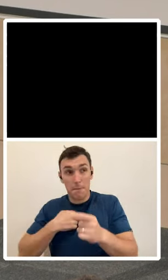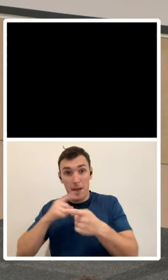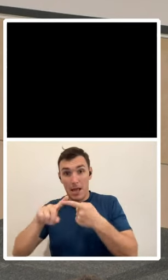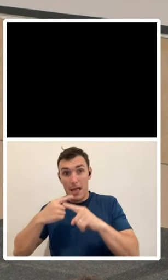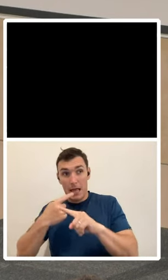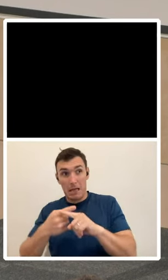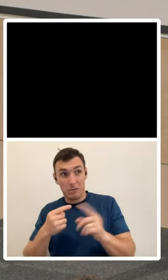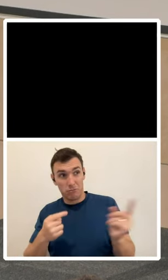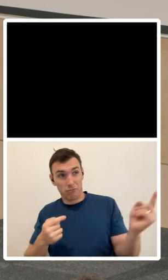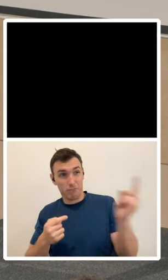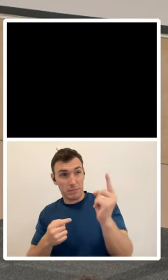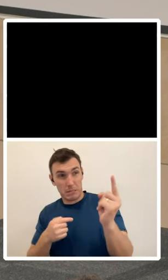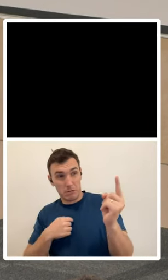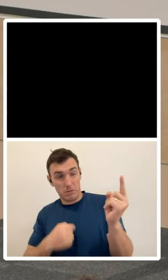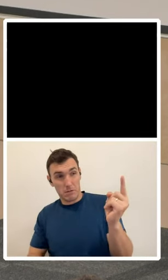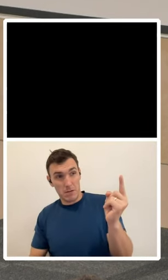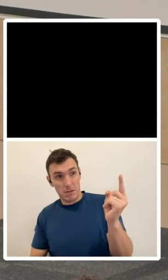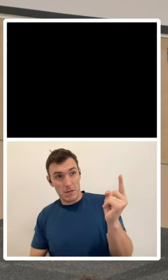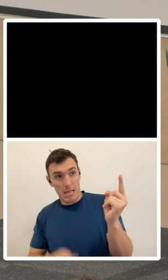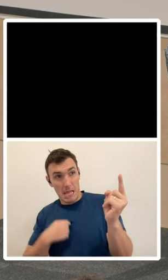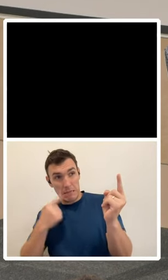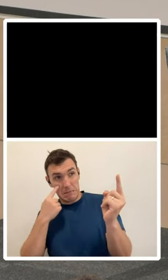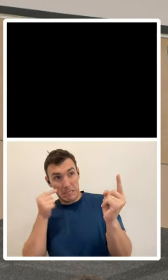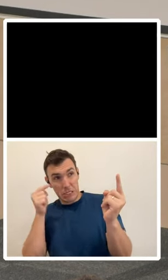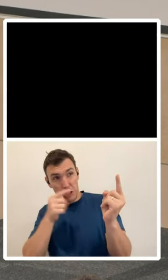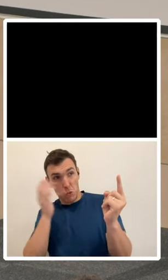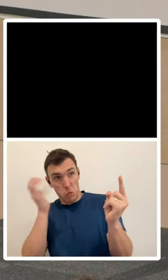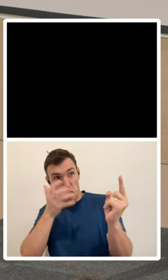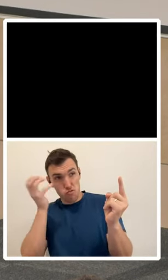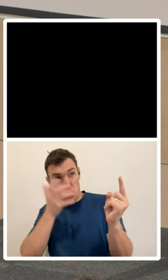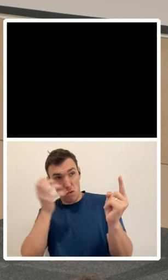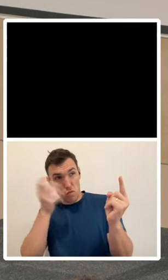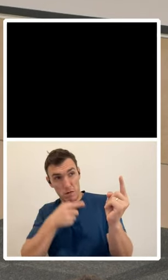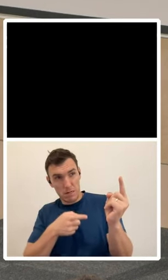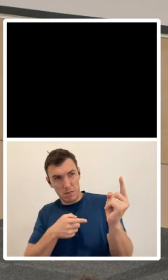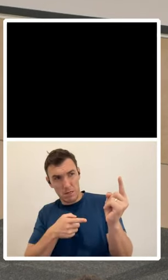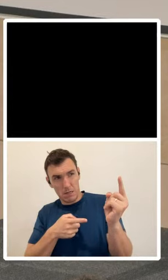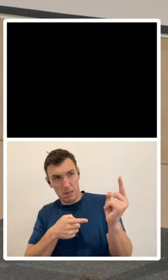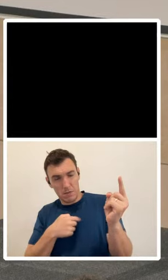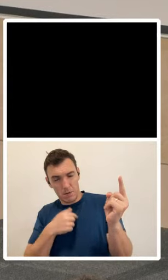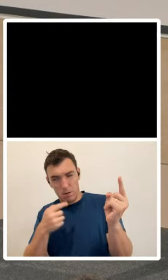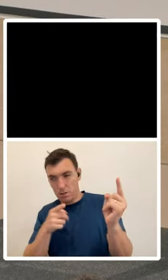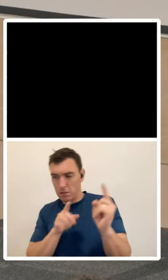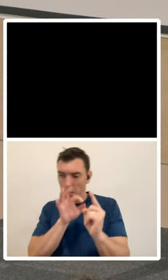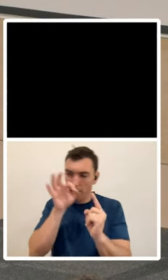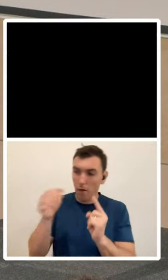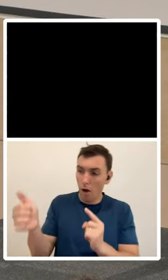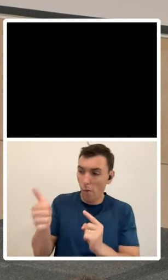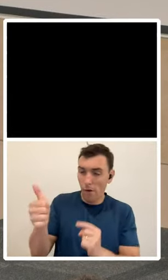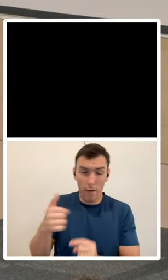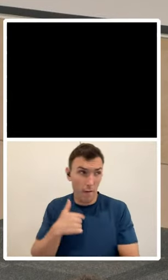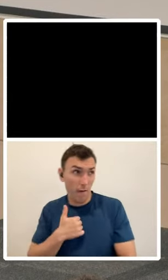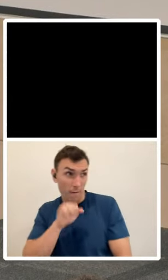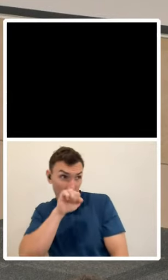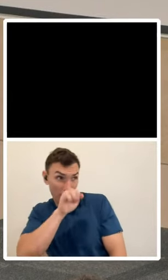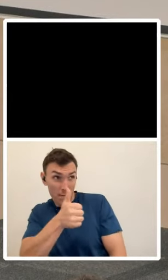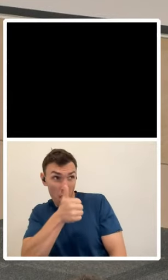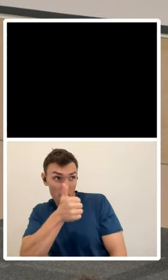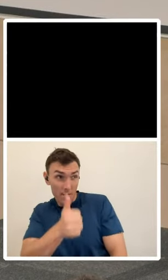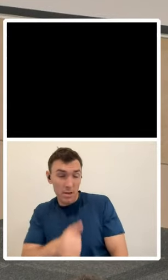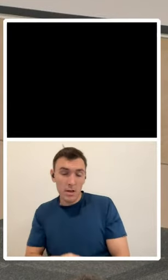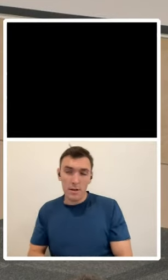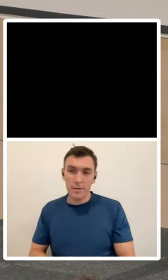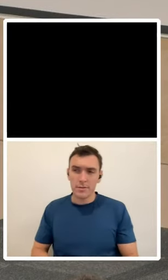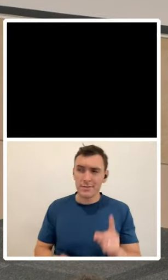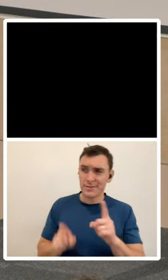pissed off. And she comes and she's like, are you all right? And I'm like, yeah, I'm fine. She's like, well, you don't seem fine. You seem a bit stressed out. And I'm like, well, it's a